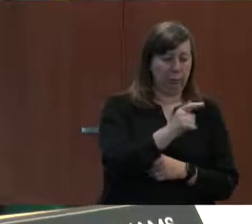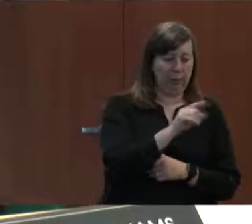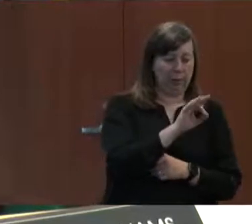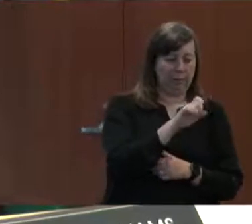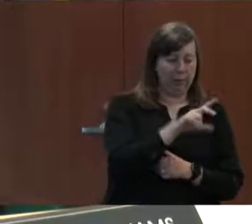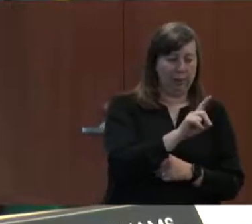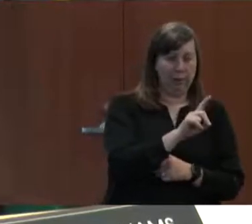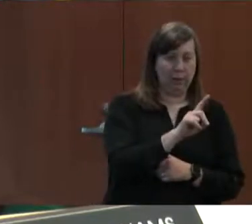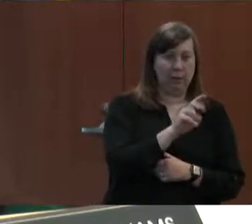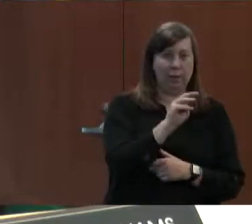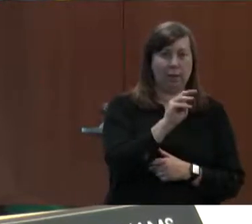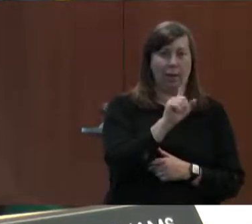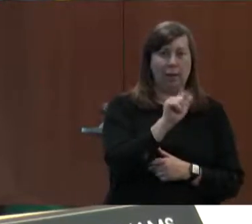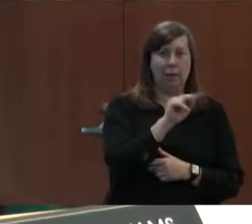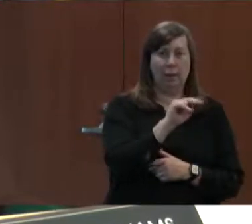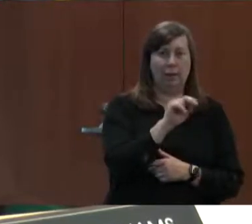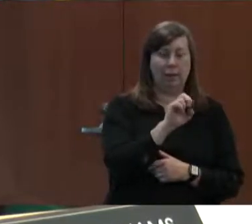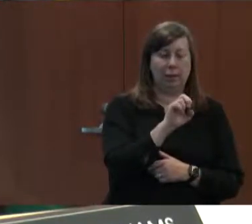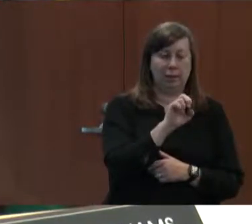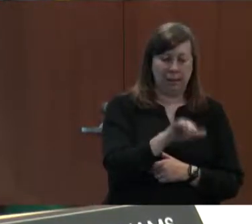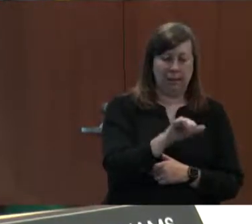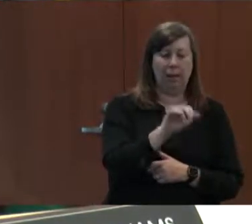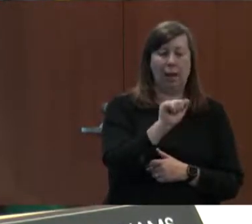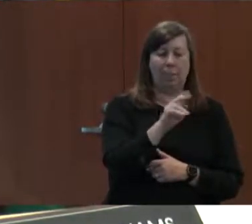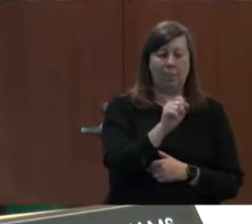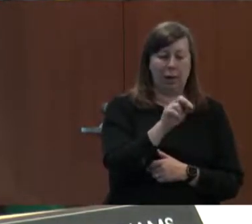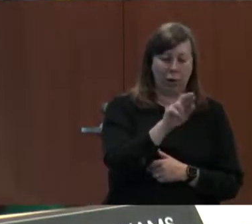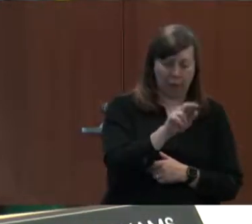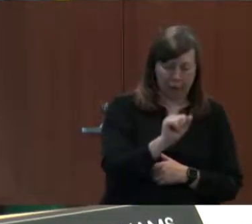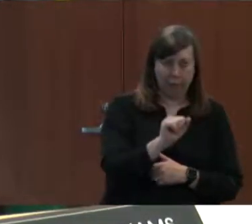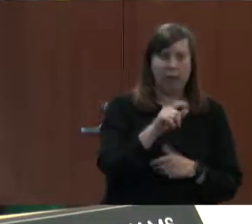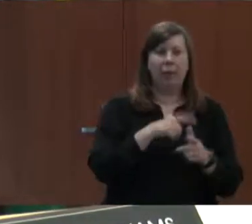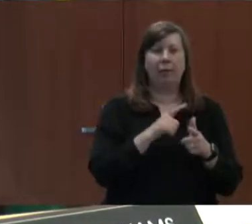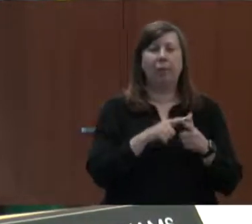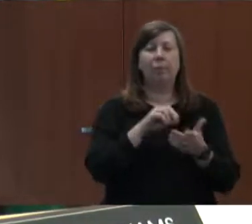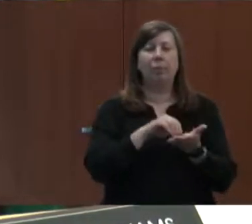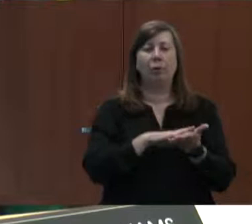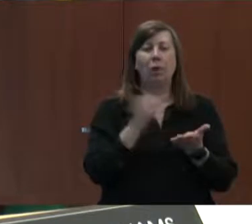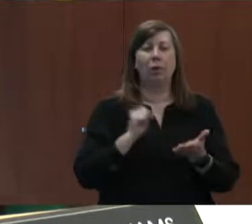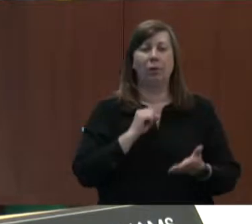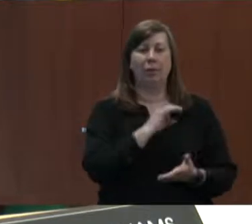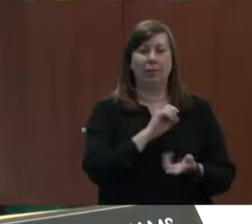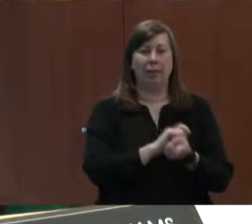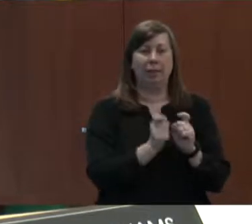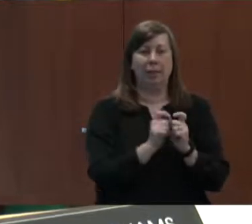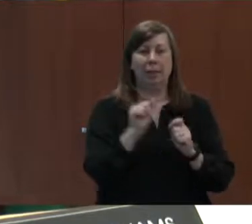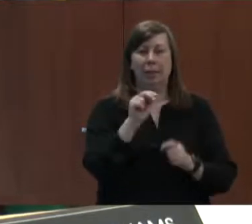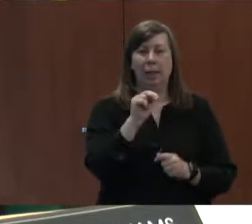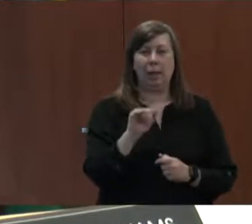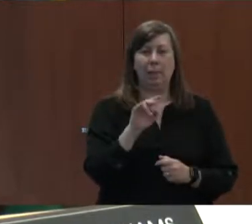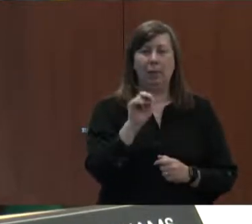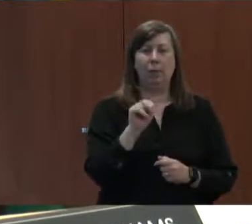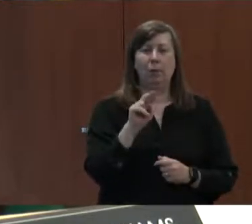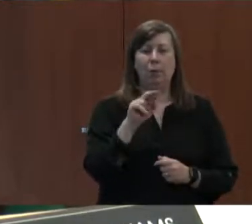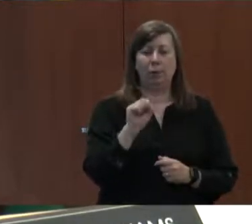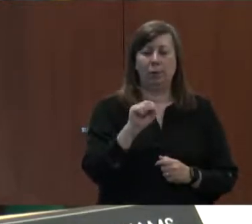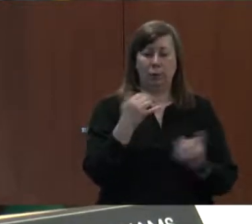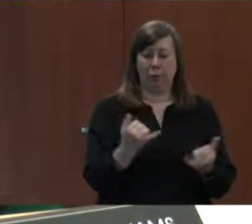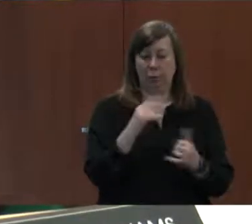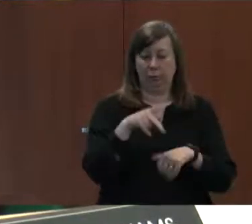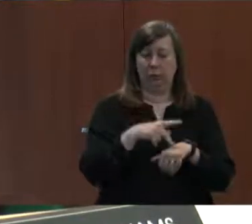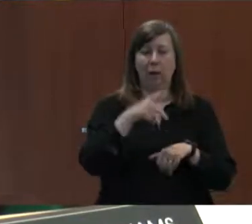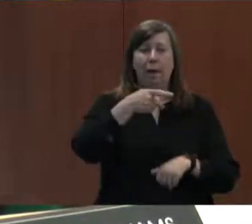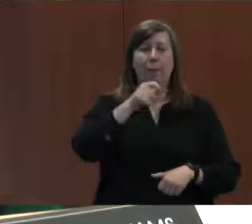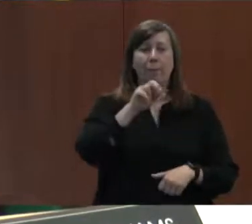be Miss Lindsay Avera. Also, I'd like to make note of another staff change. Amy Norris, a current principal at